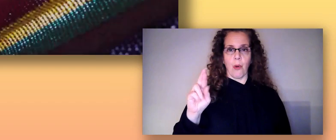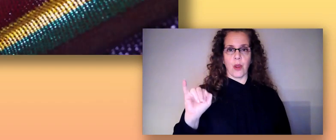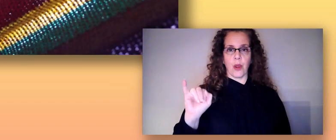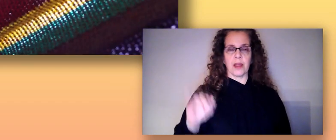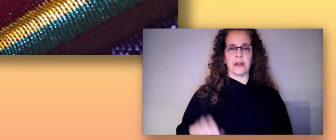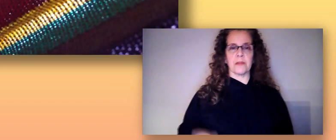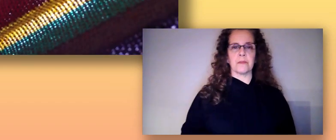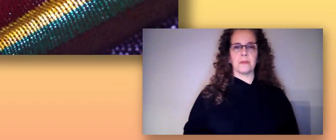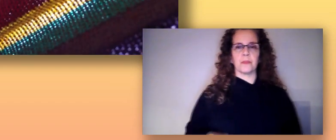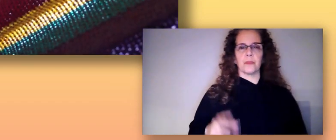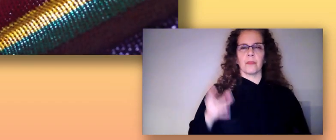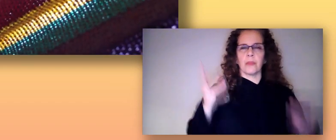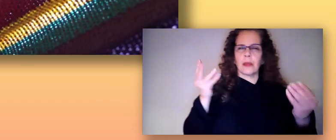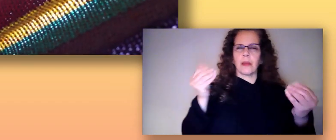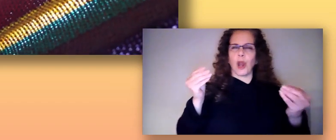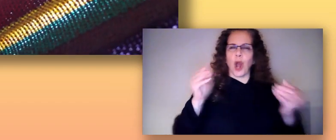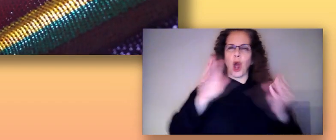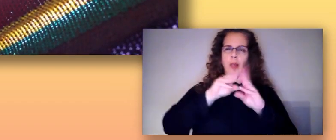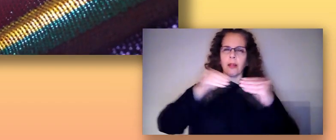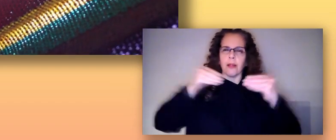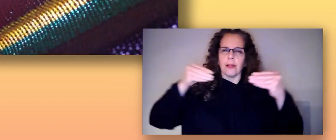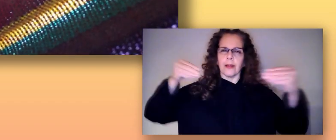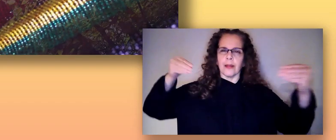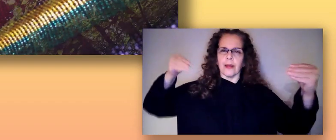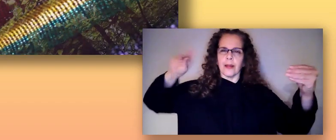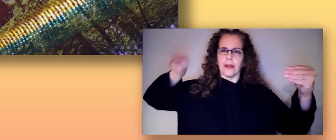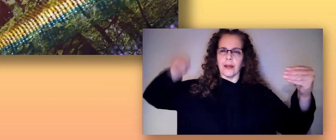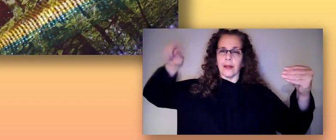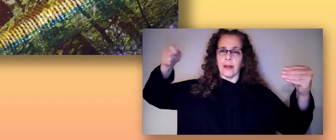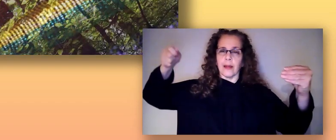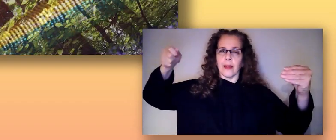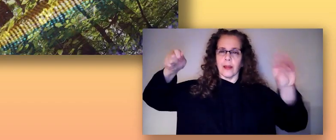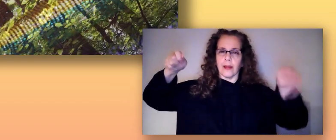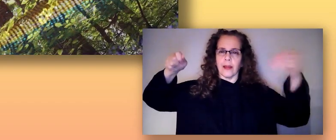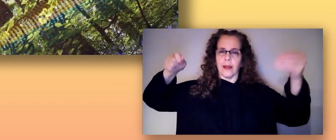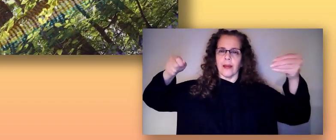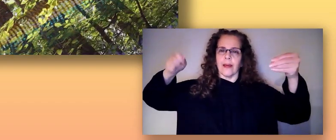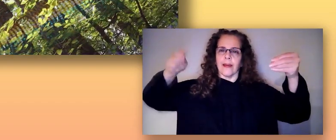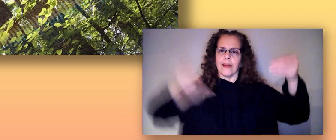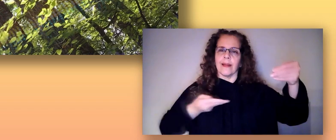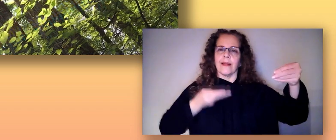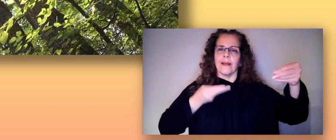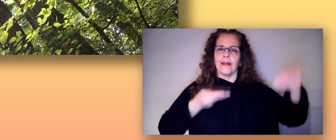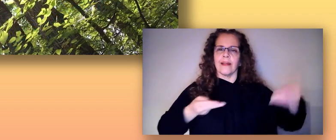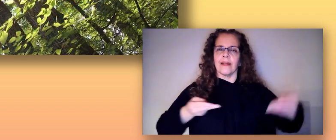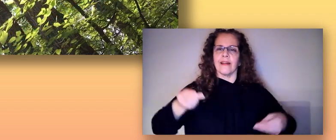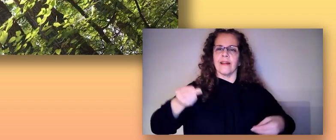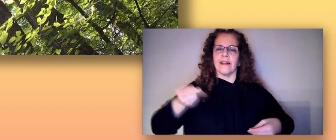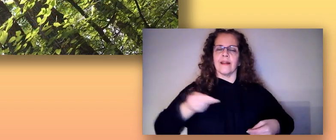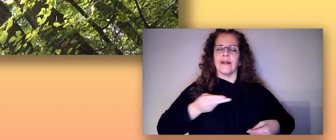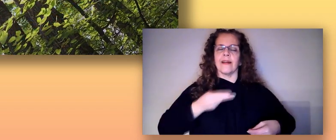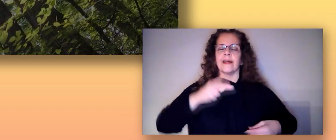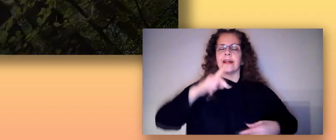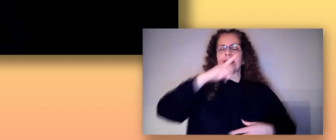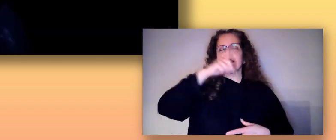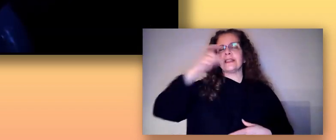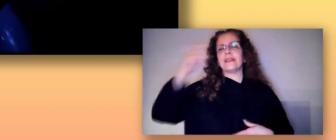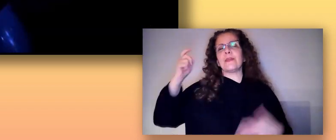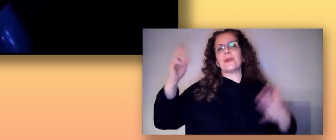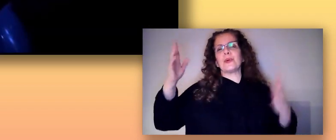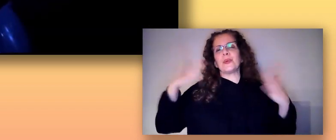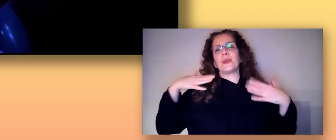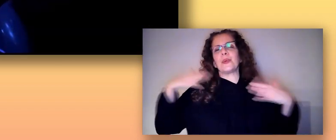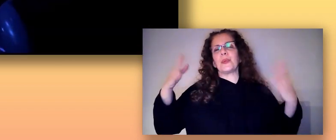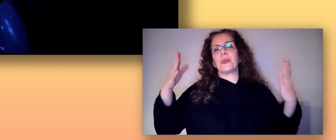Held in a long cloth peel of fabric, balanced in the late summer air, within my hands,